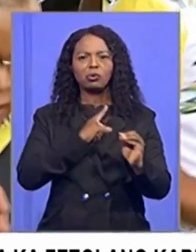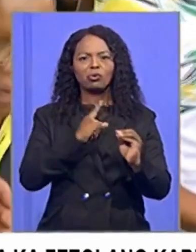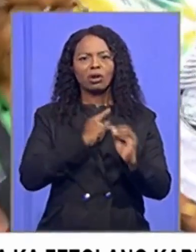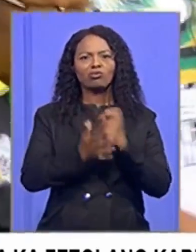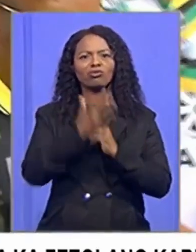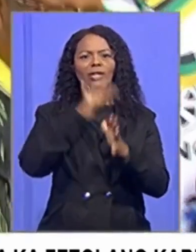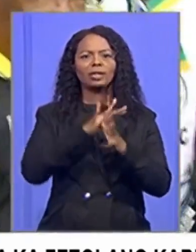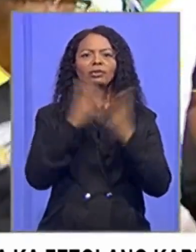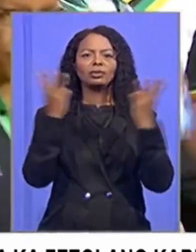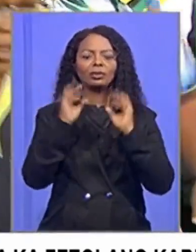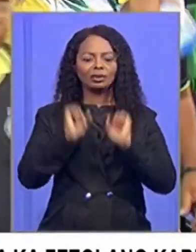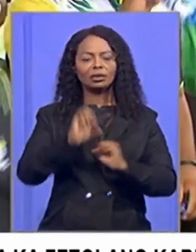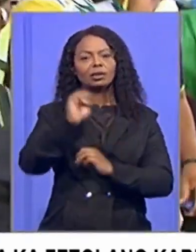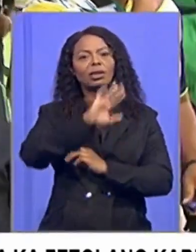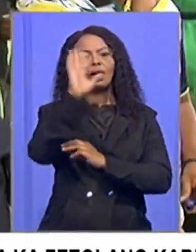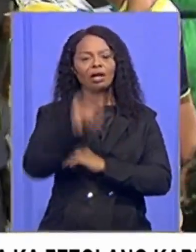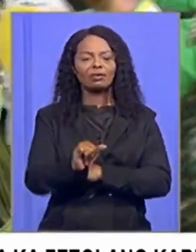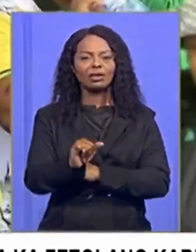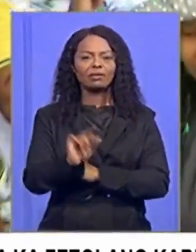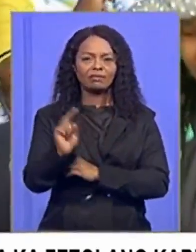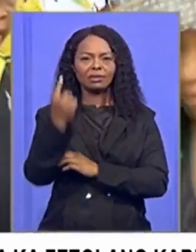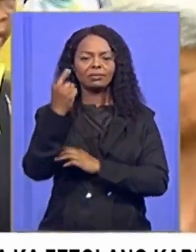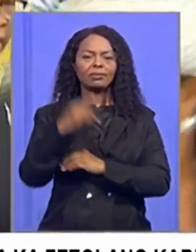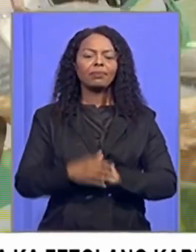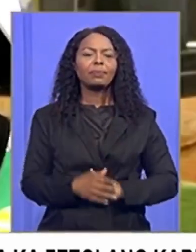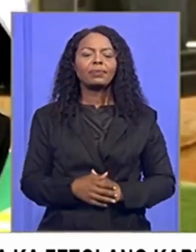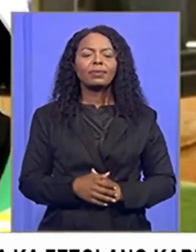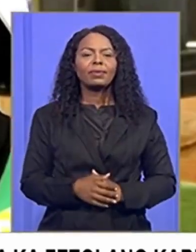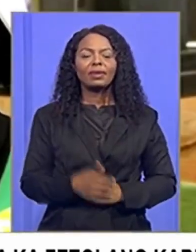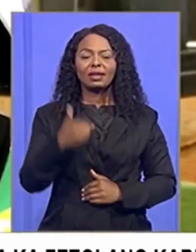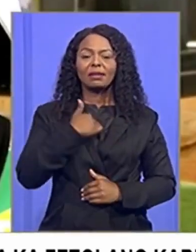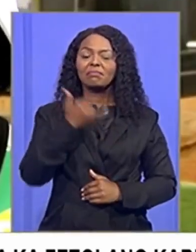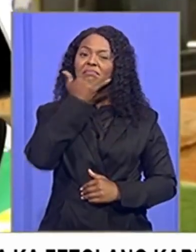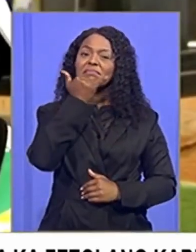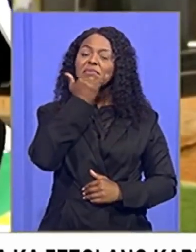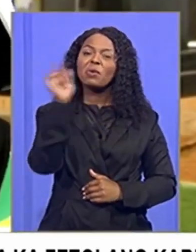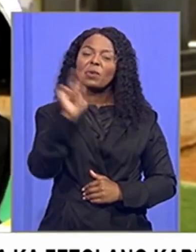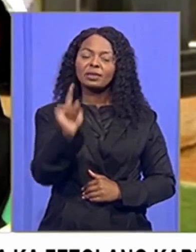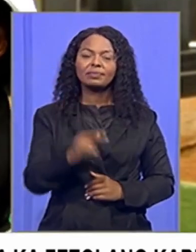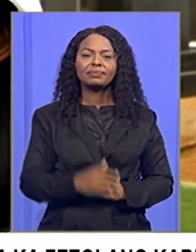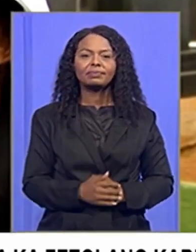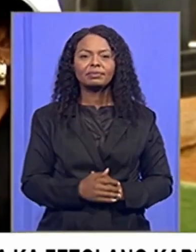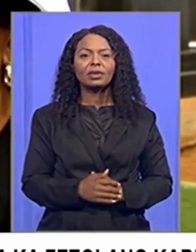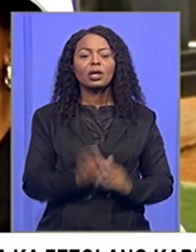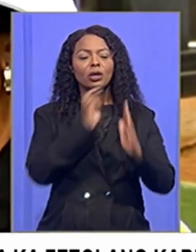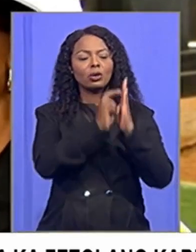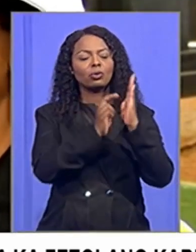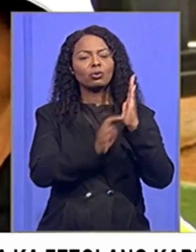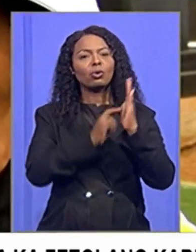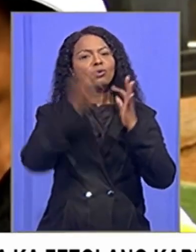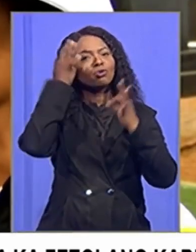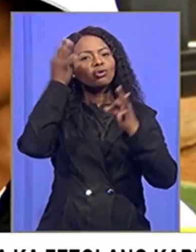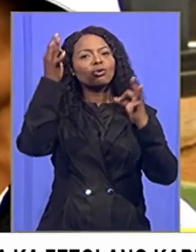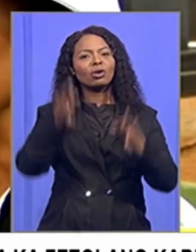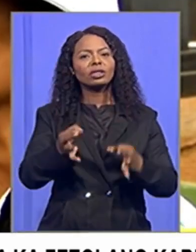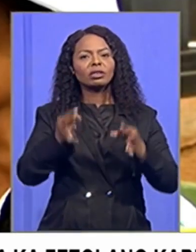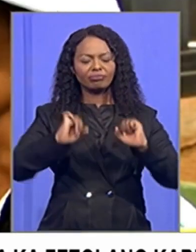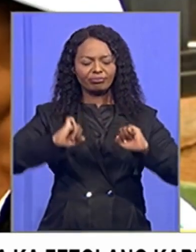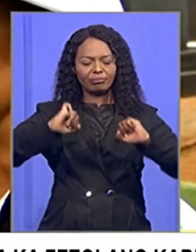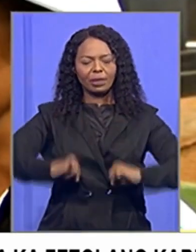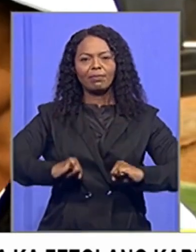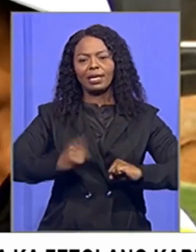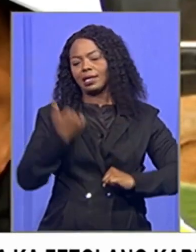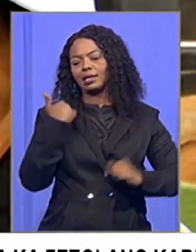naga eno. You know what I'm happy about to start with? It's the resolutions that were adopted last night